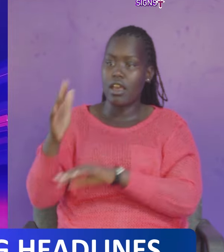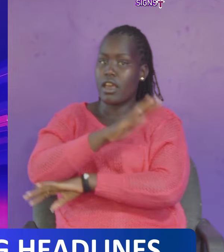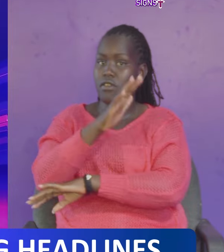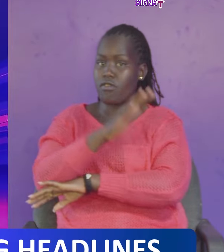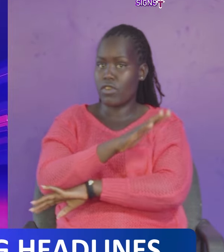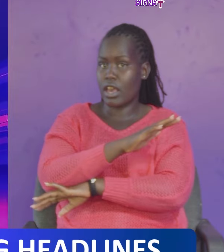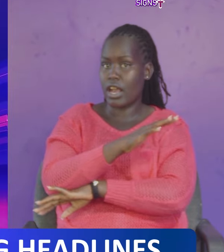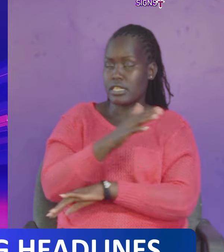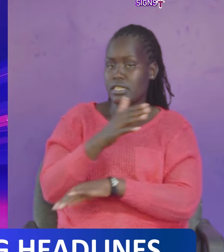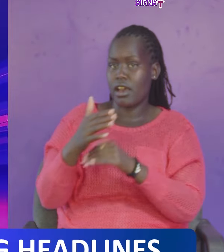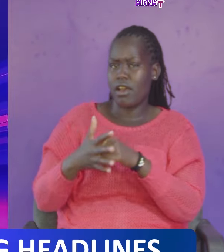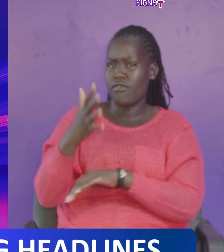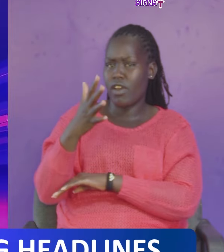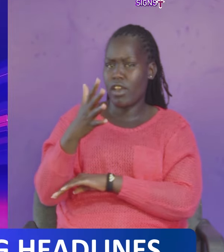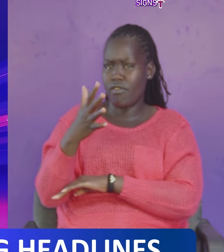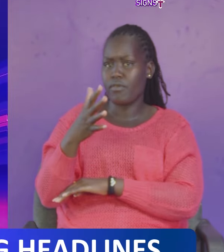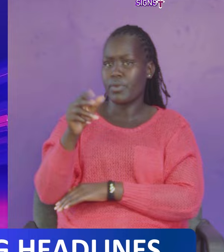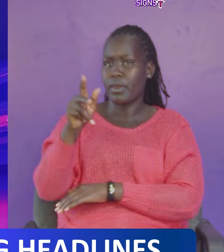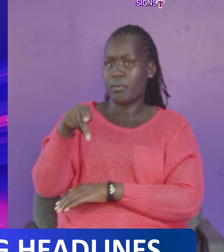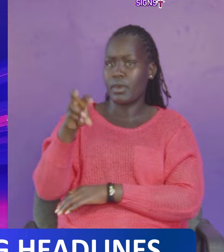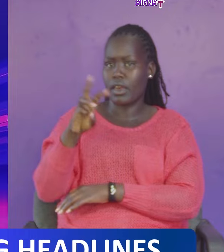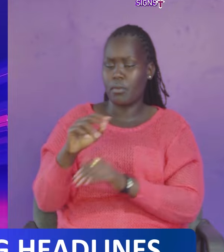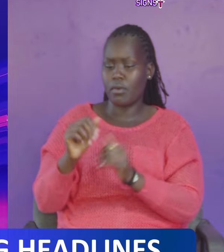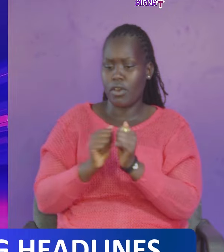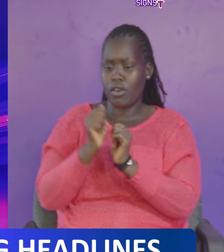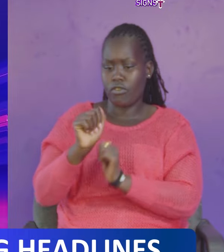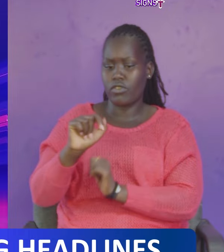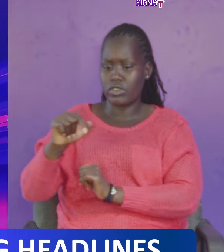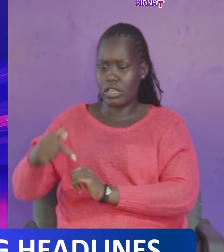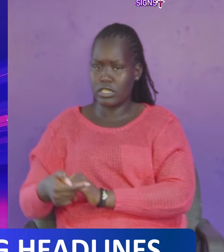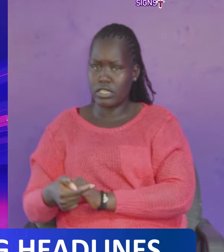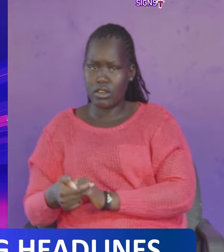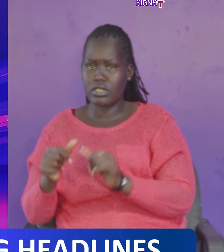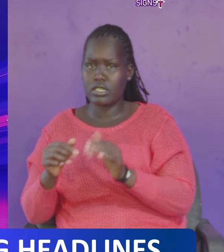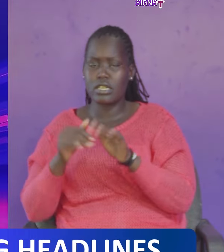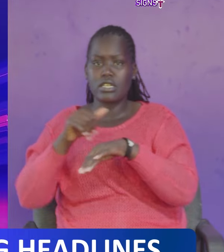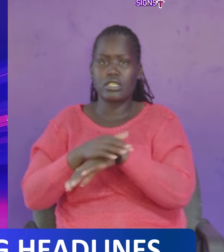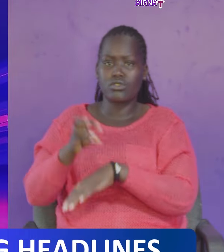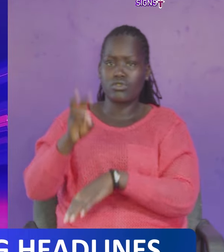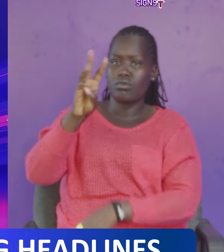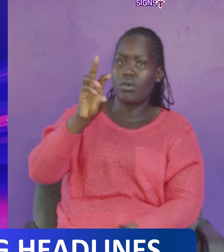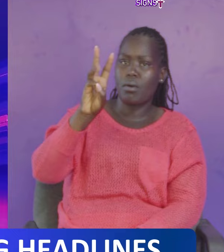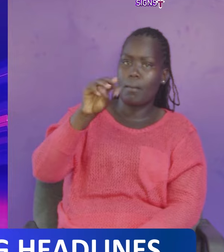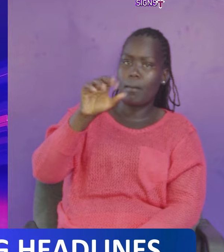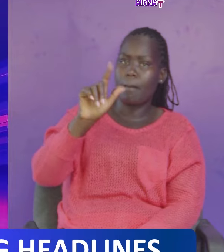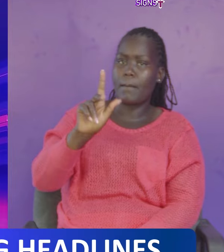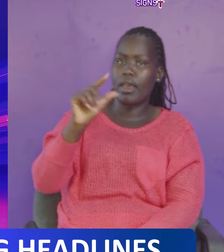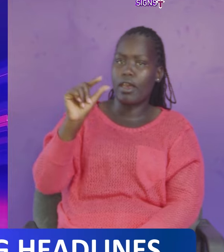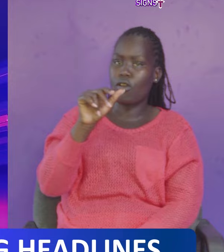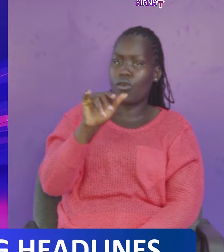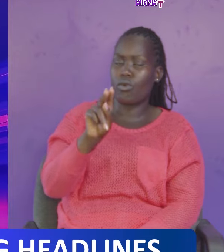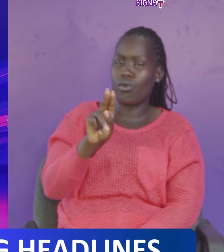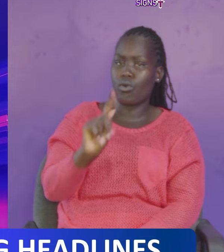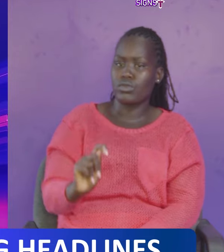p.m., another transfer of 15,000 was made to Magut. On the night preceding his